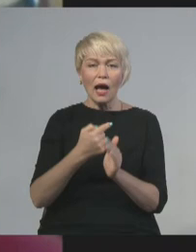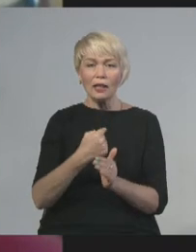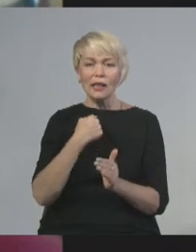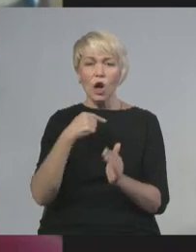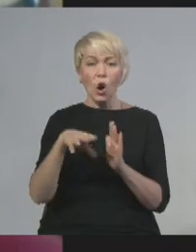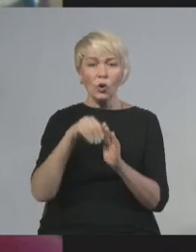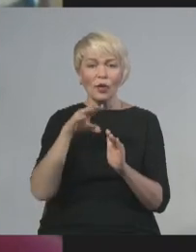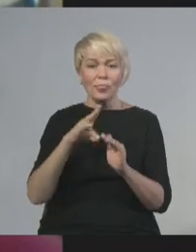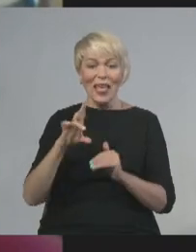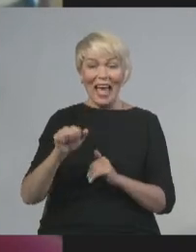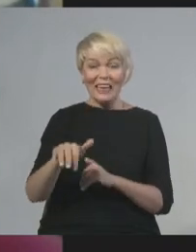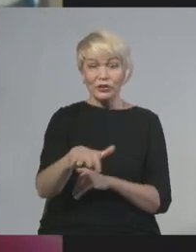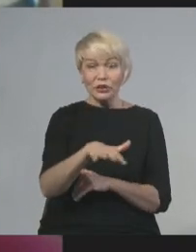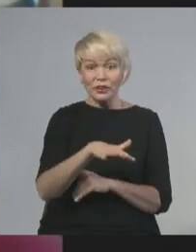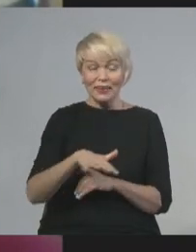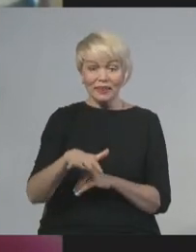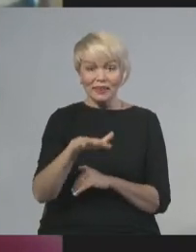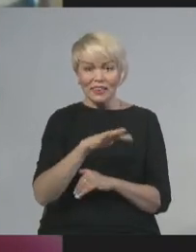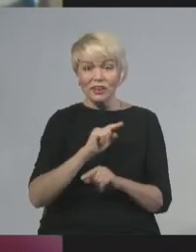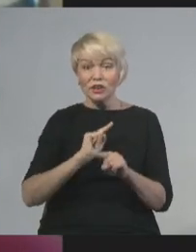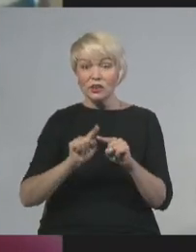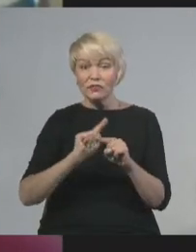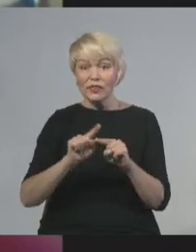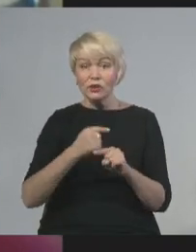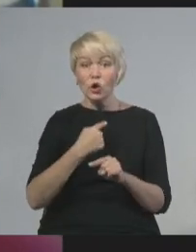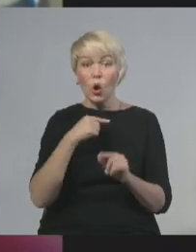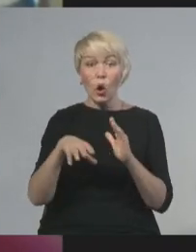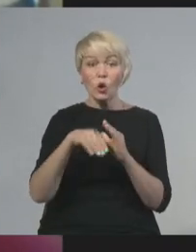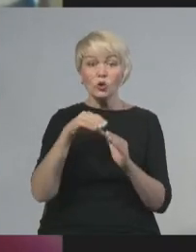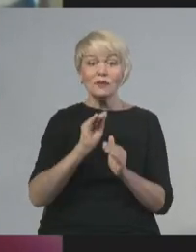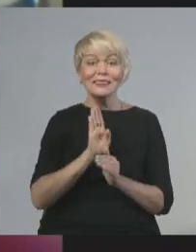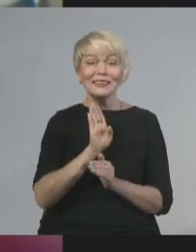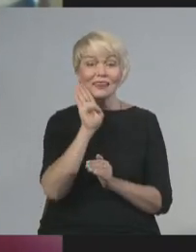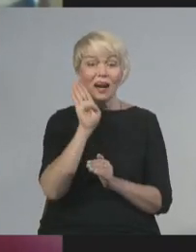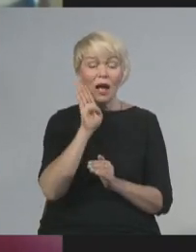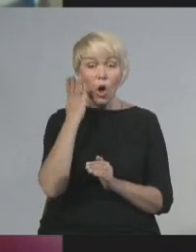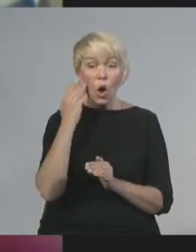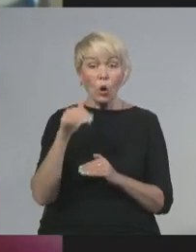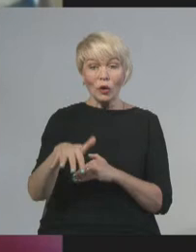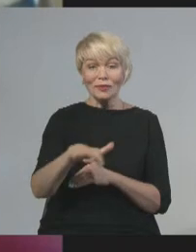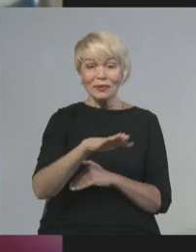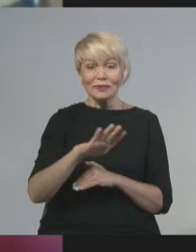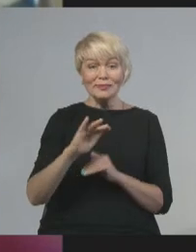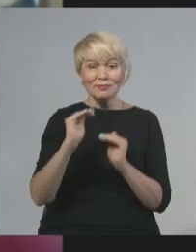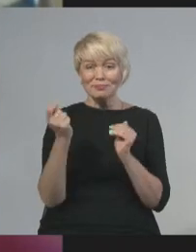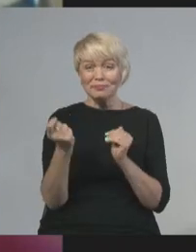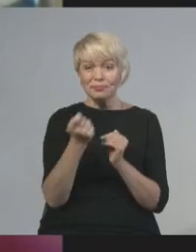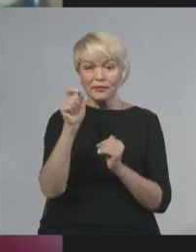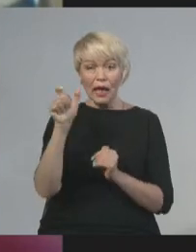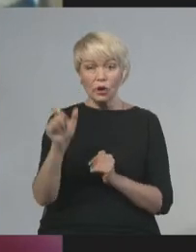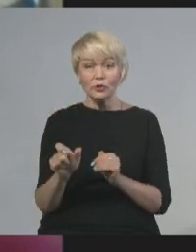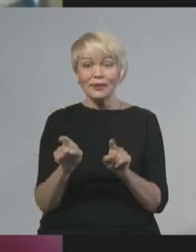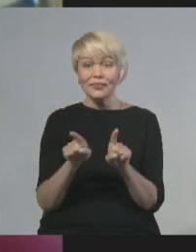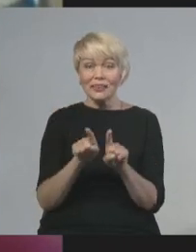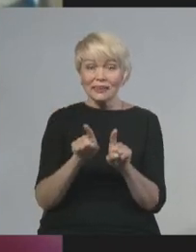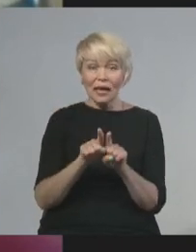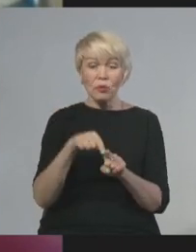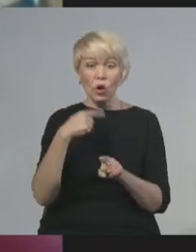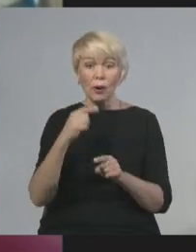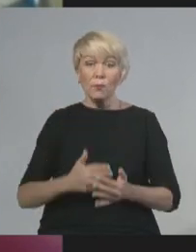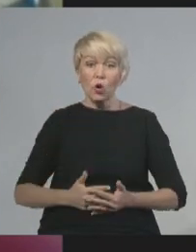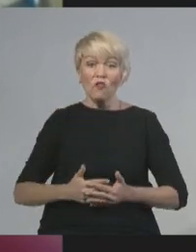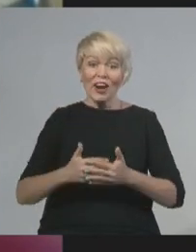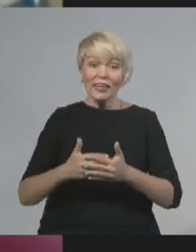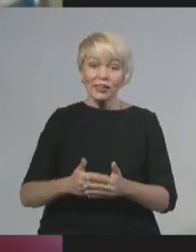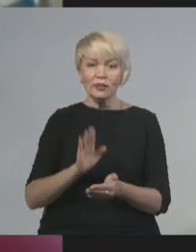and pregnant ladies as well uh before everybody else uh comes um so